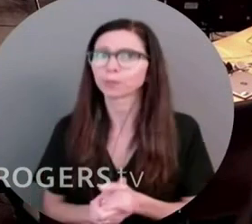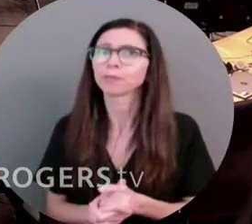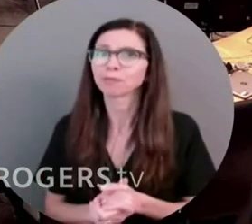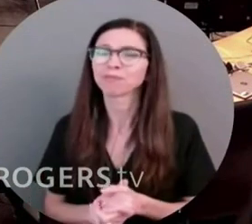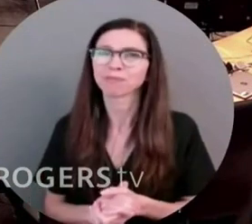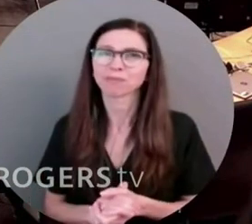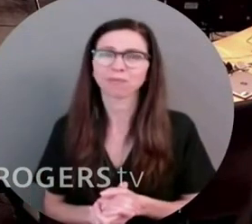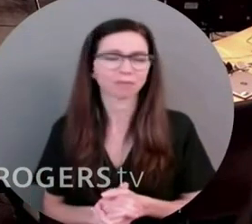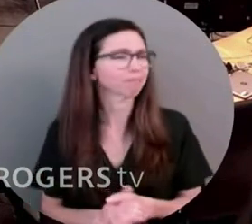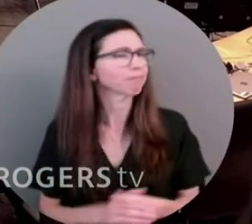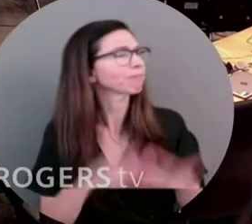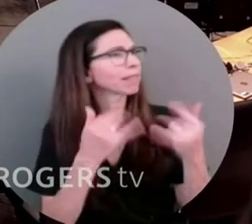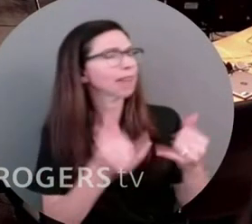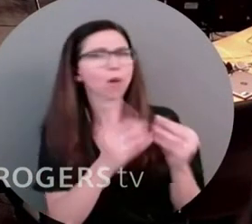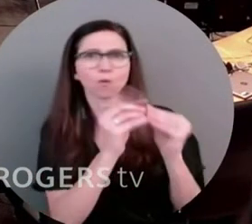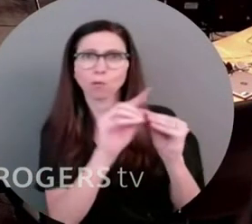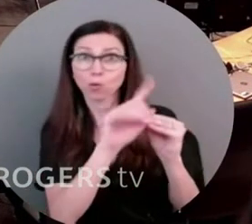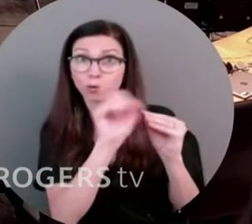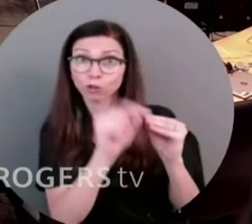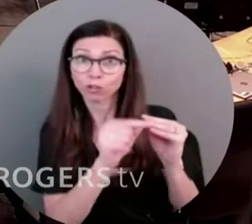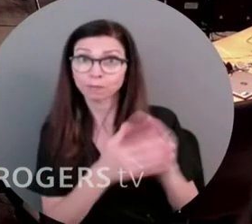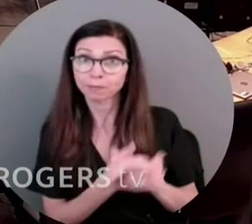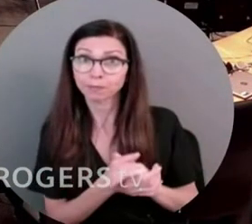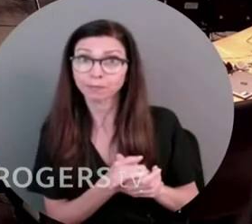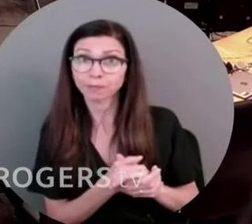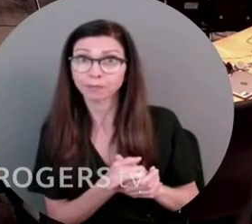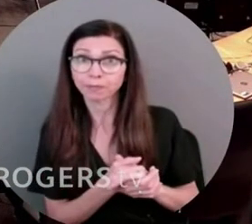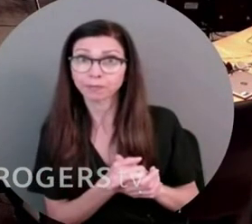Avais-tu une autre question? Did you have another question, Julien?